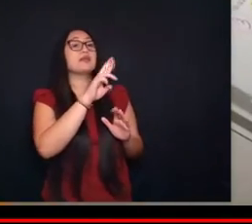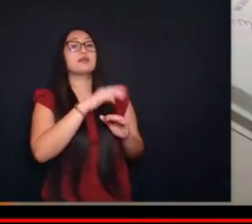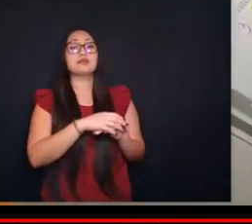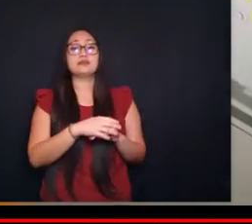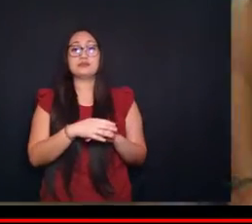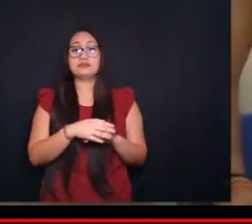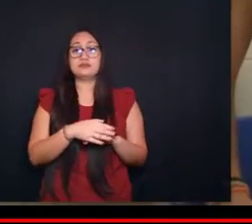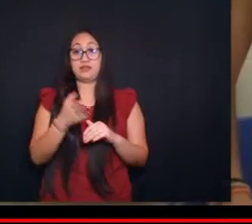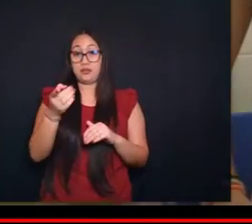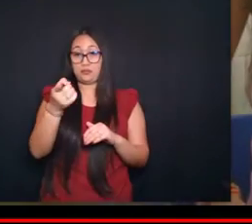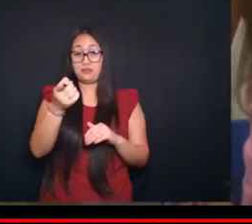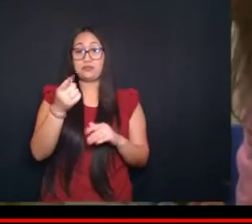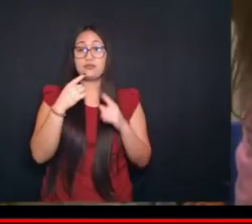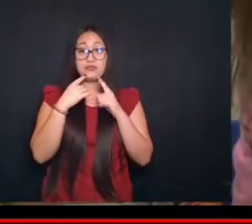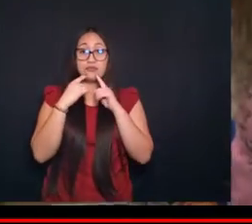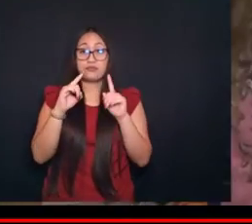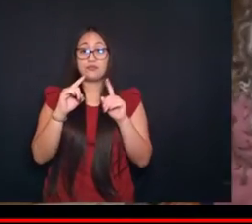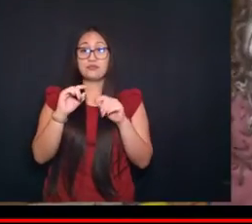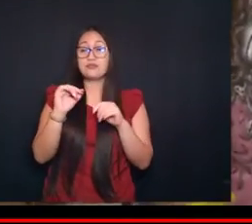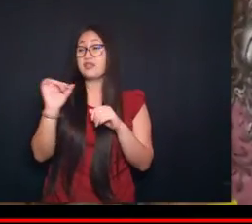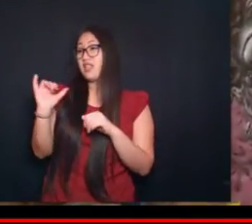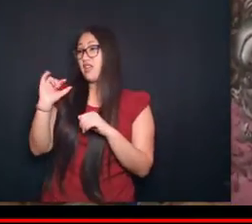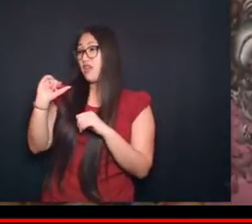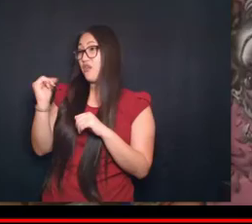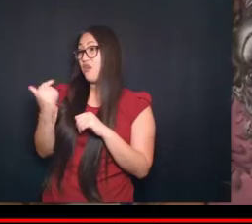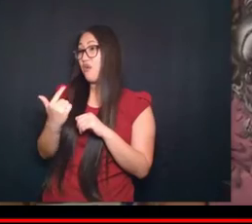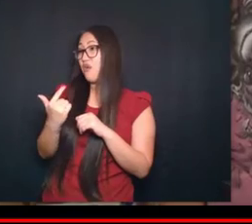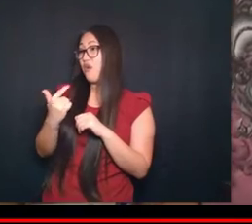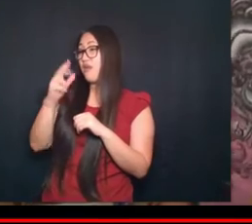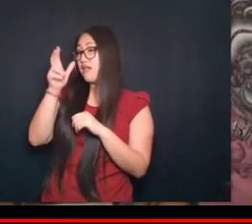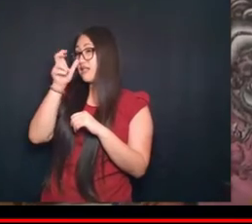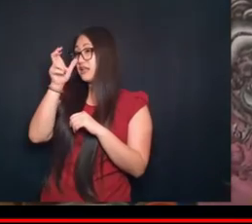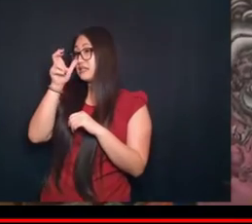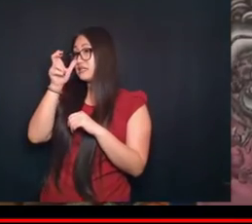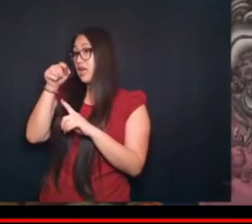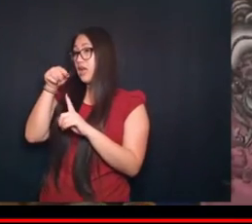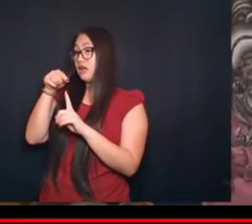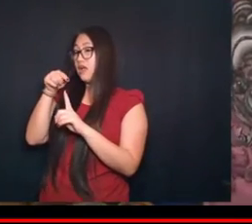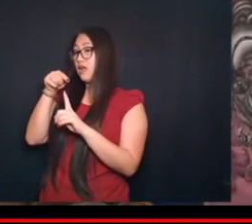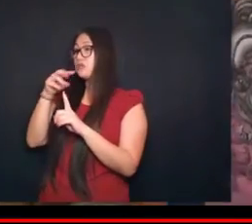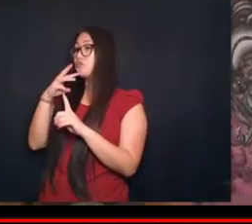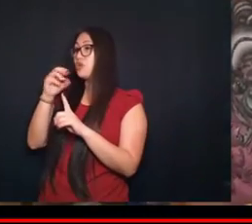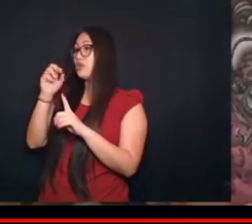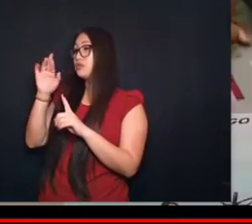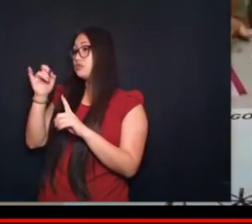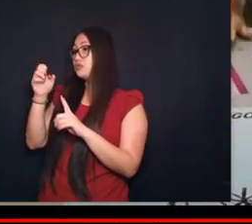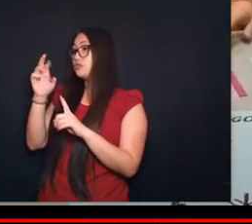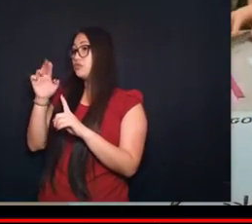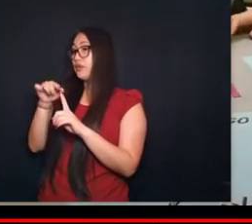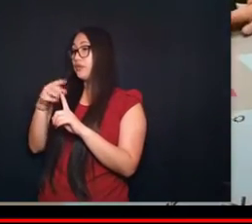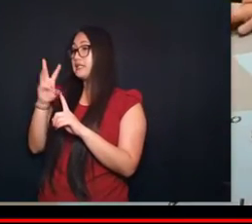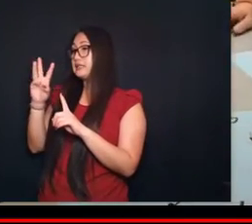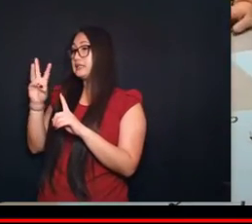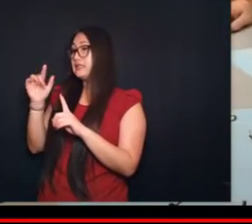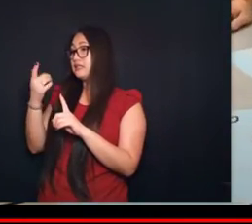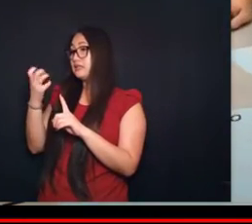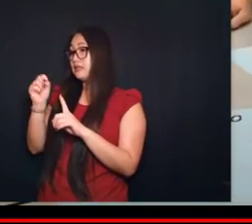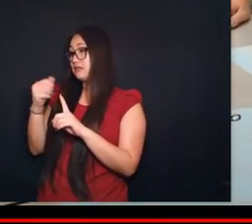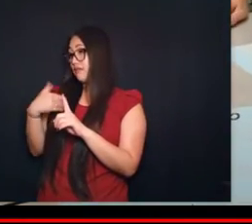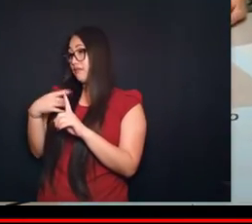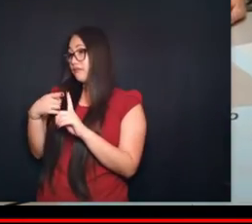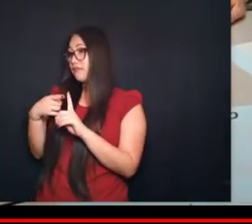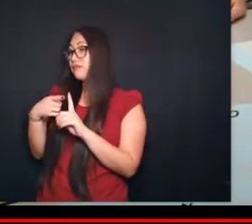You're there, bud. Find it. Like all insects, the water strider has 6 legs. Okay, so that was paragraph 4. Found